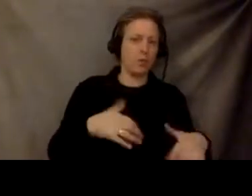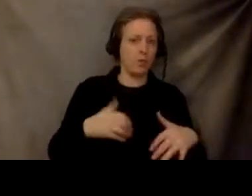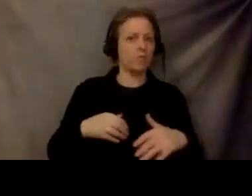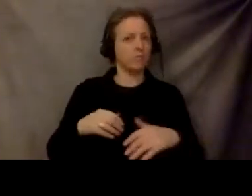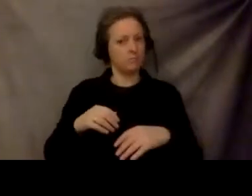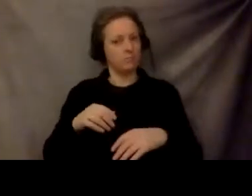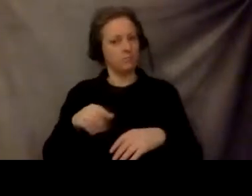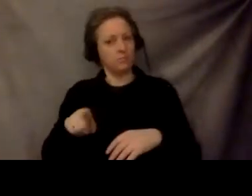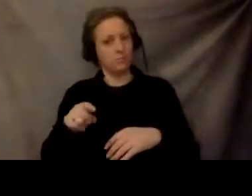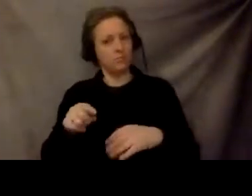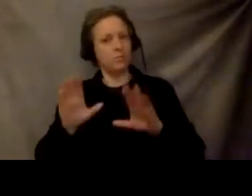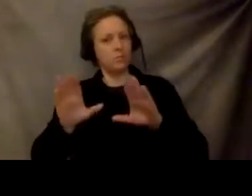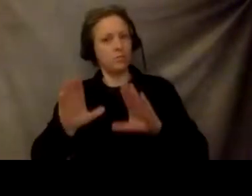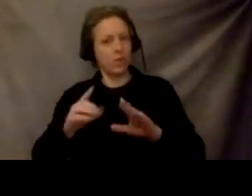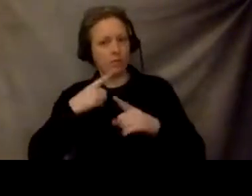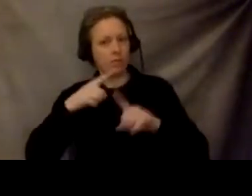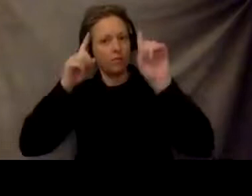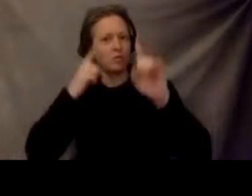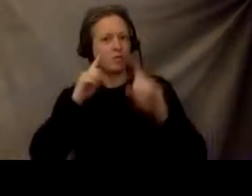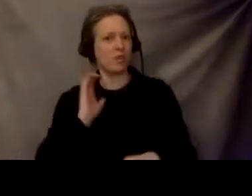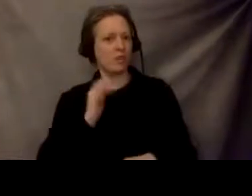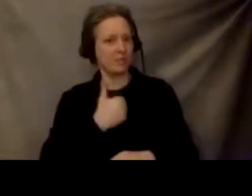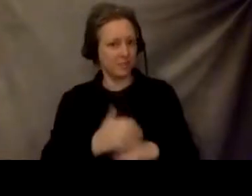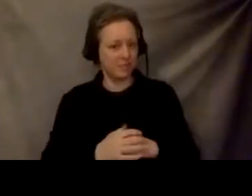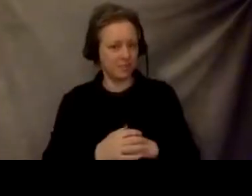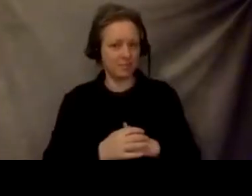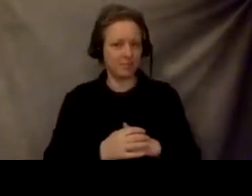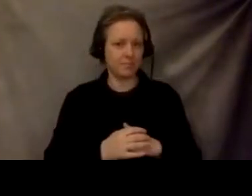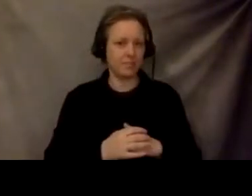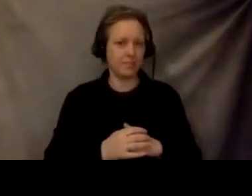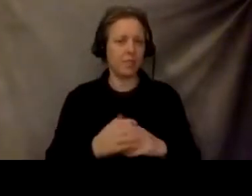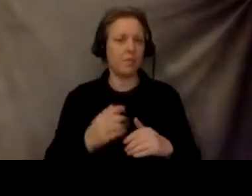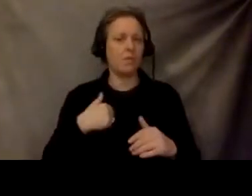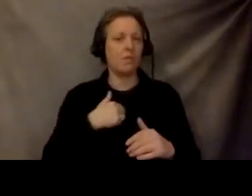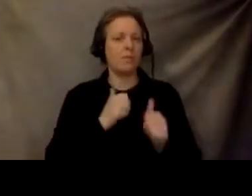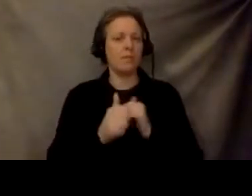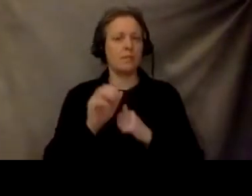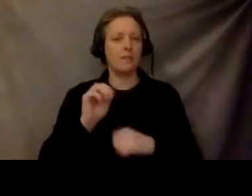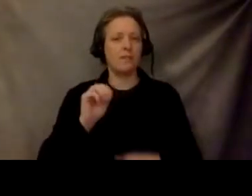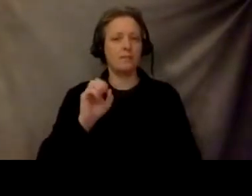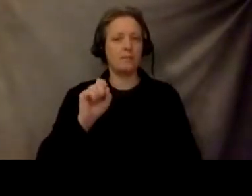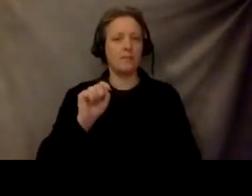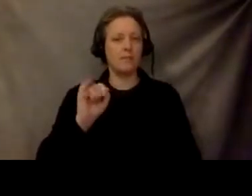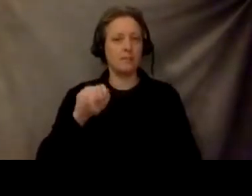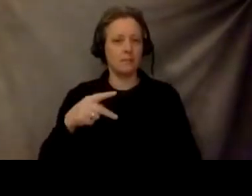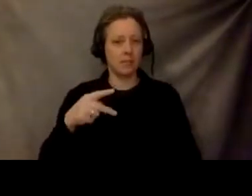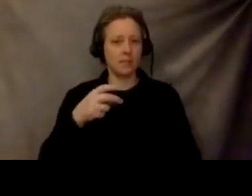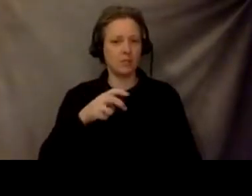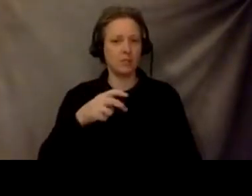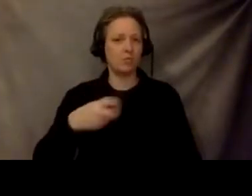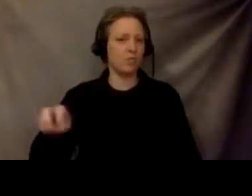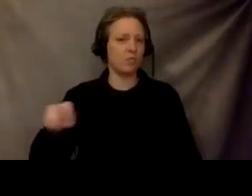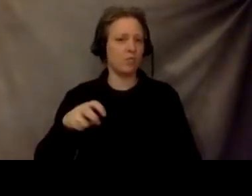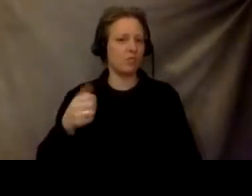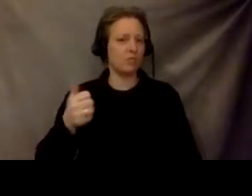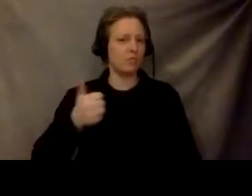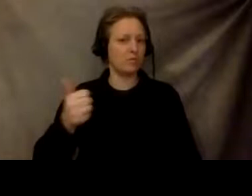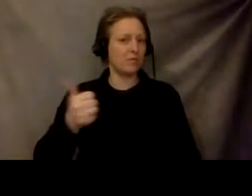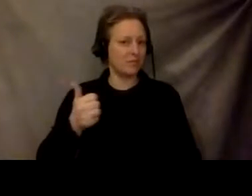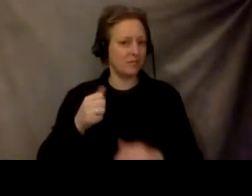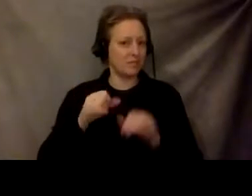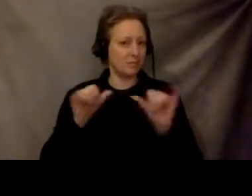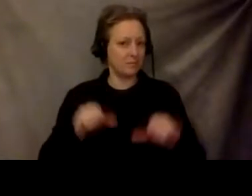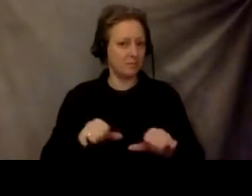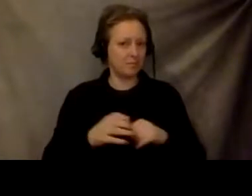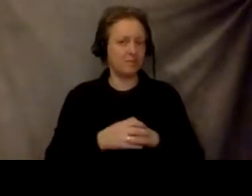done. We passed what we call an MSTIP, which is a transportation system. We put more